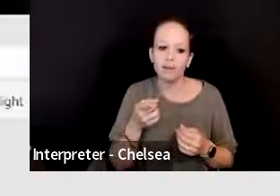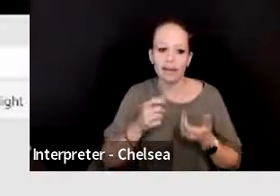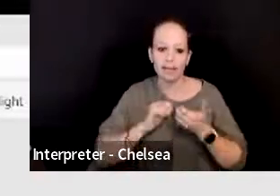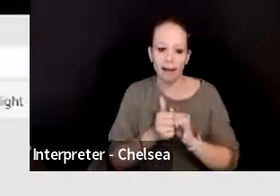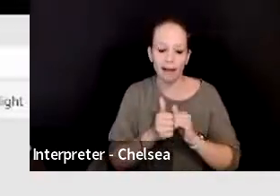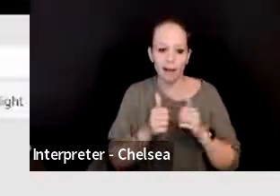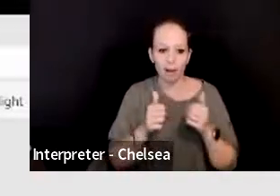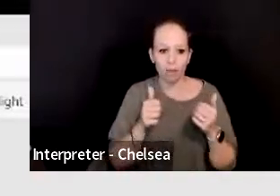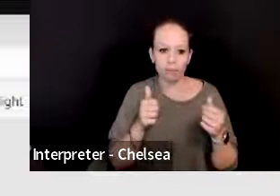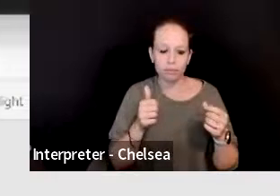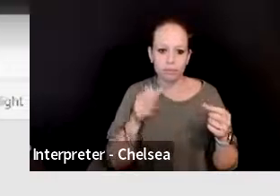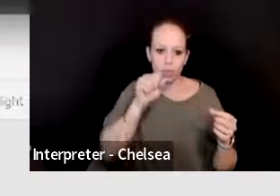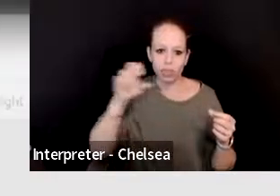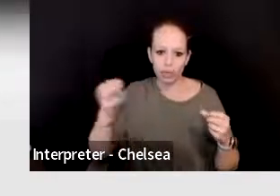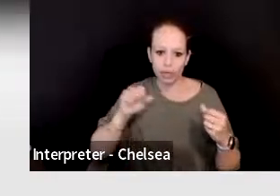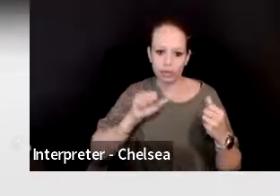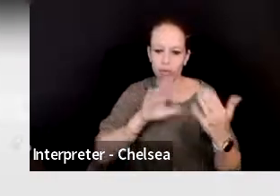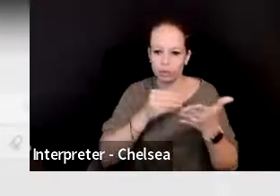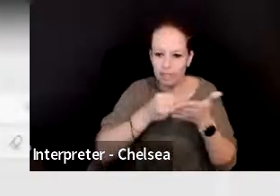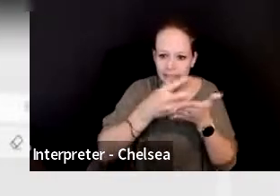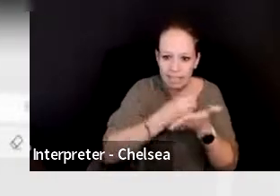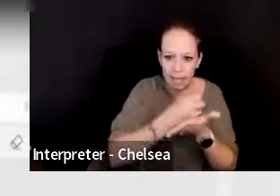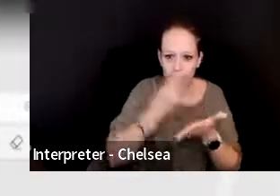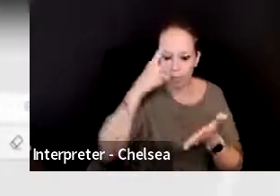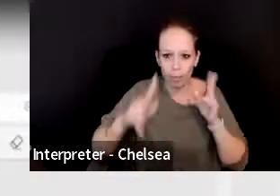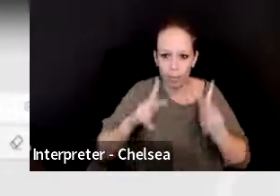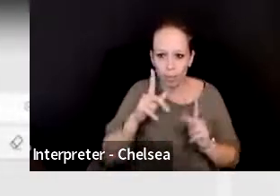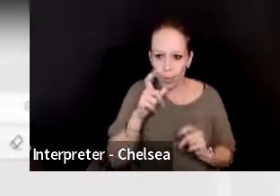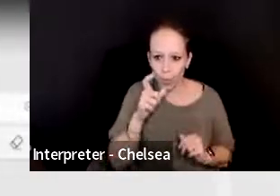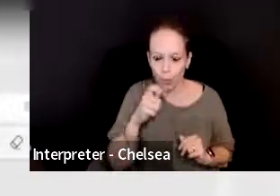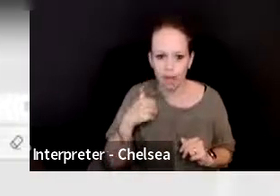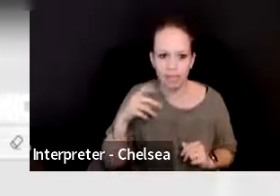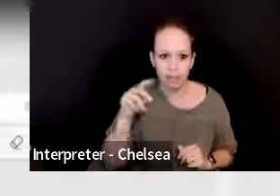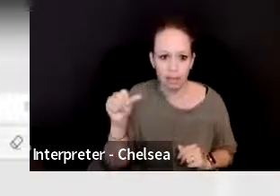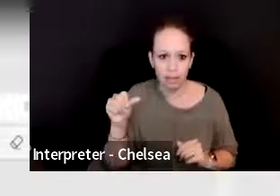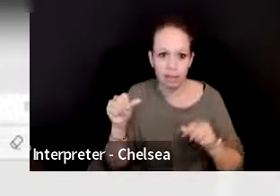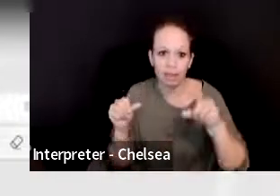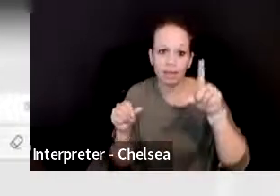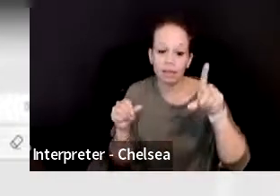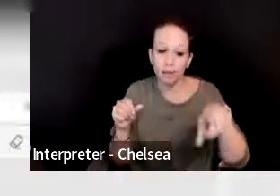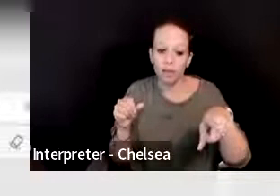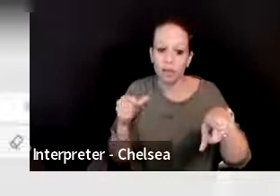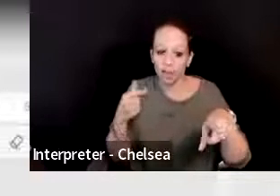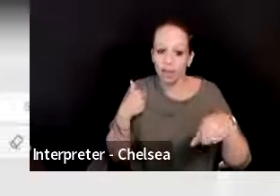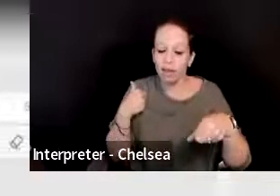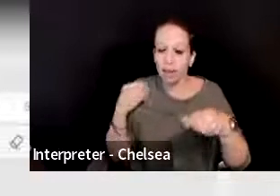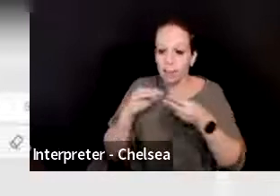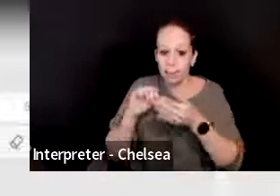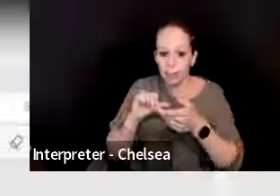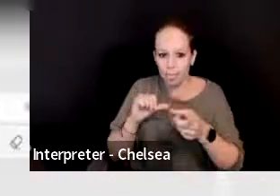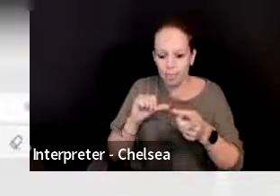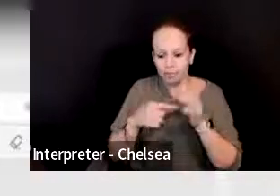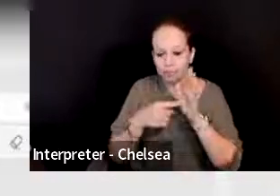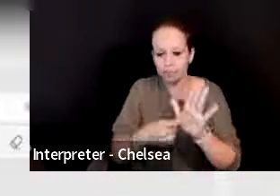It states its formula. There's a section entitled How Your Earnings Affect Your SSI Payments, which we